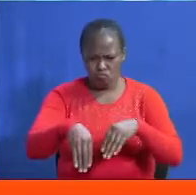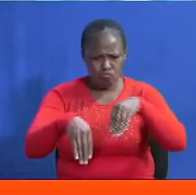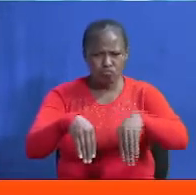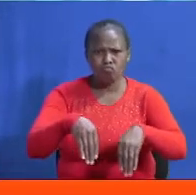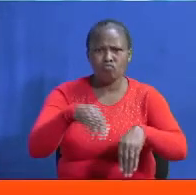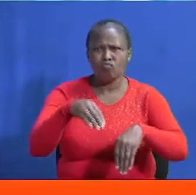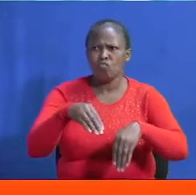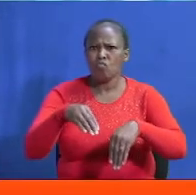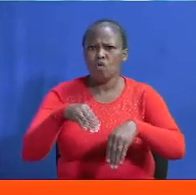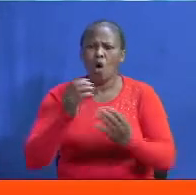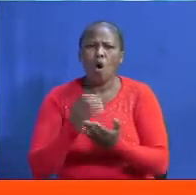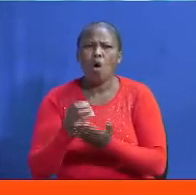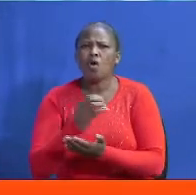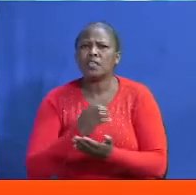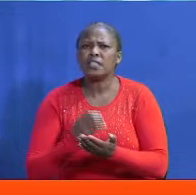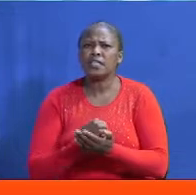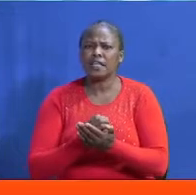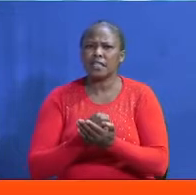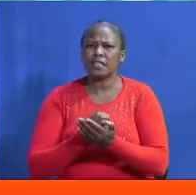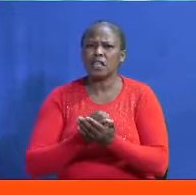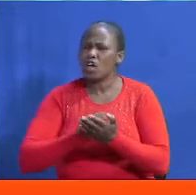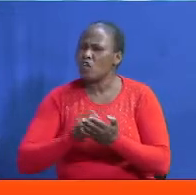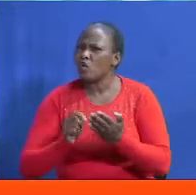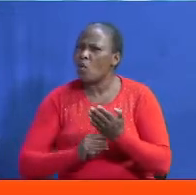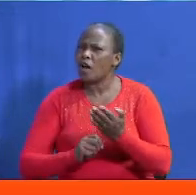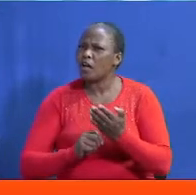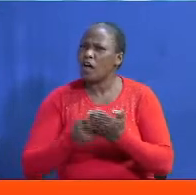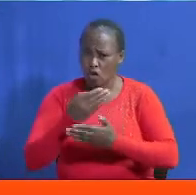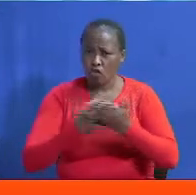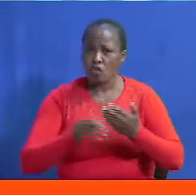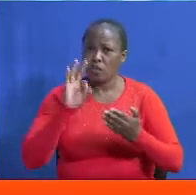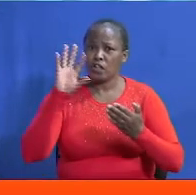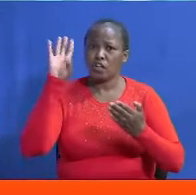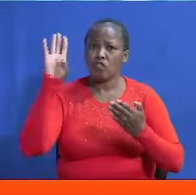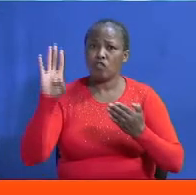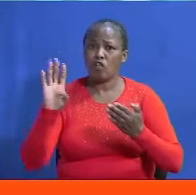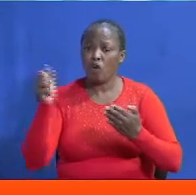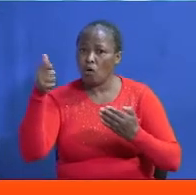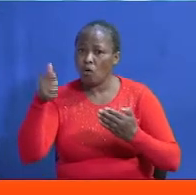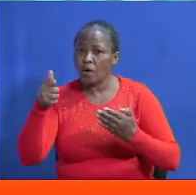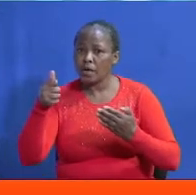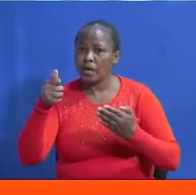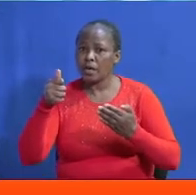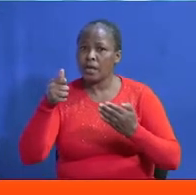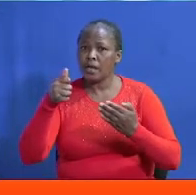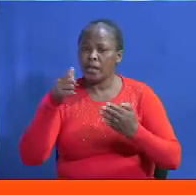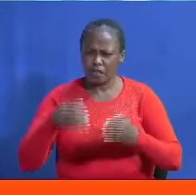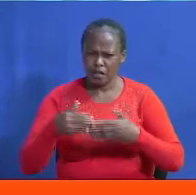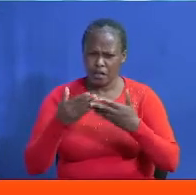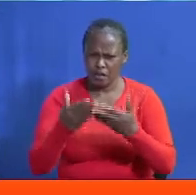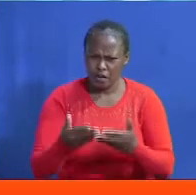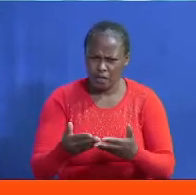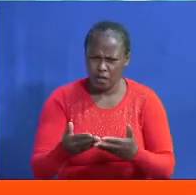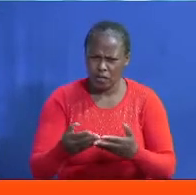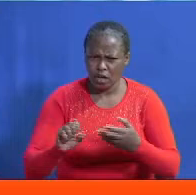polling clerk is supposed to fill a form 34A. Mm-hmm. So he fills this form 34A, he inputs these results into the